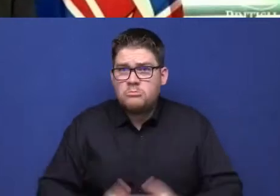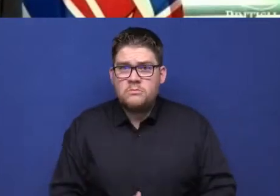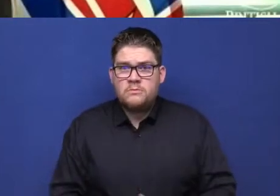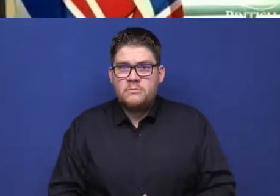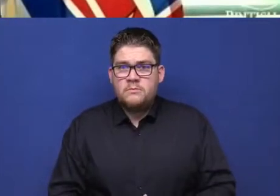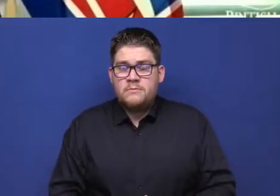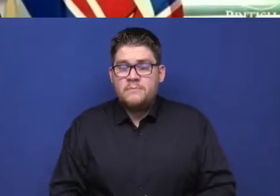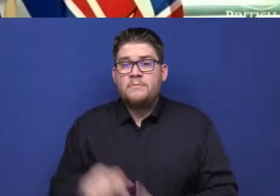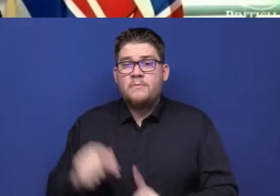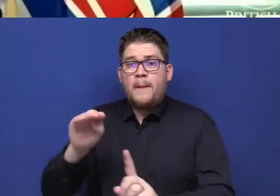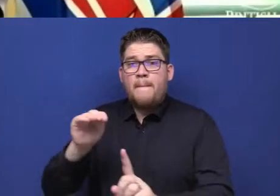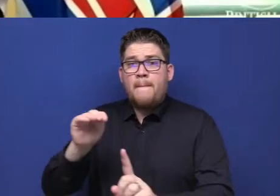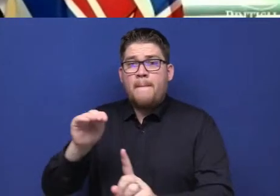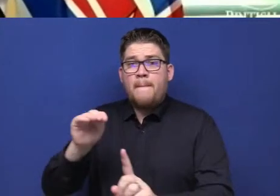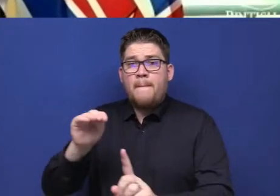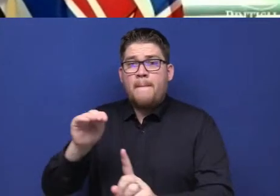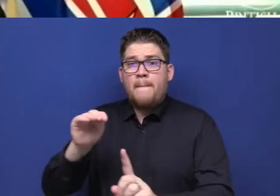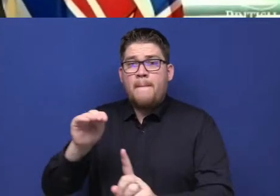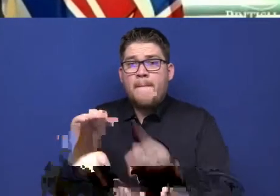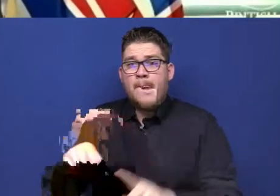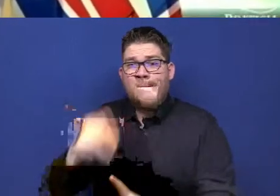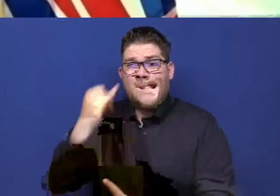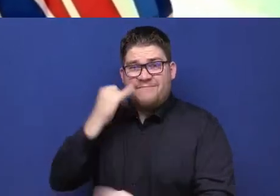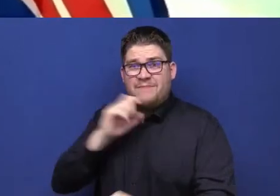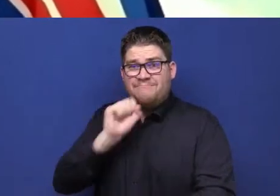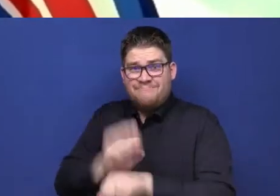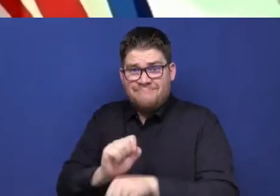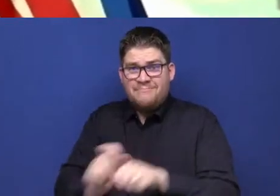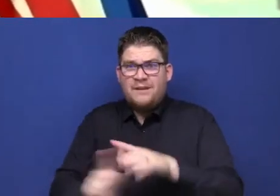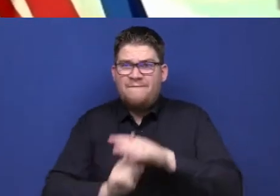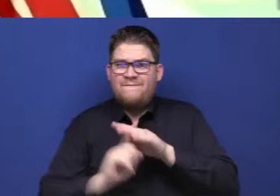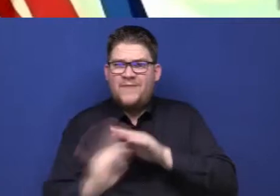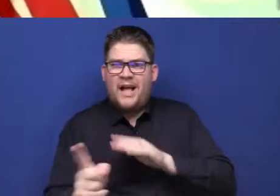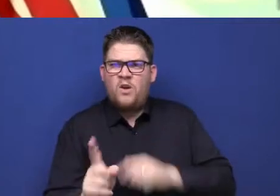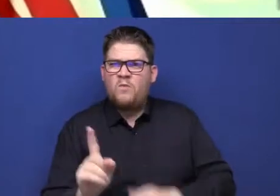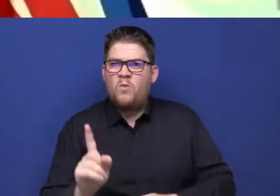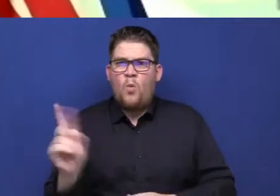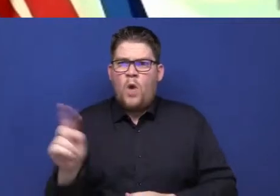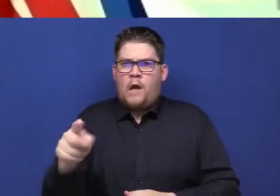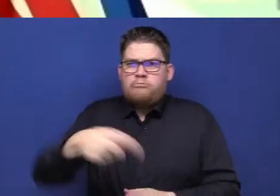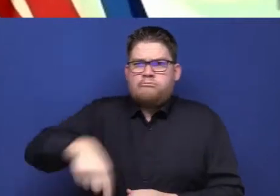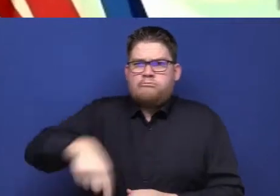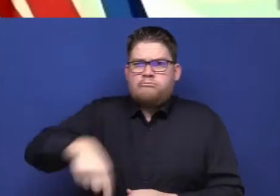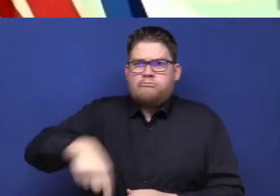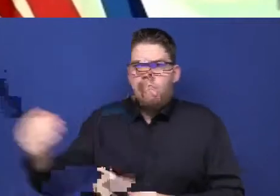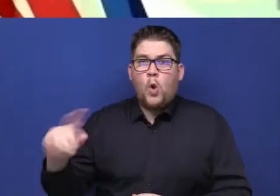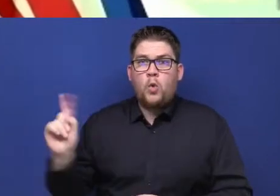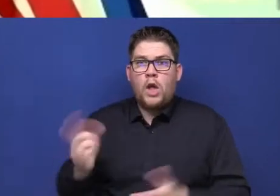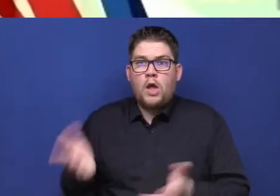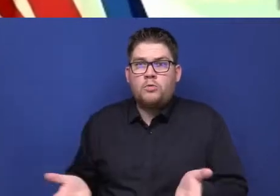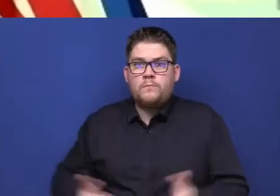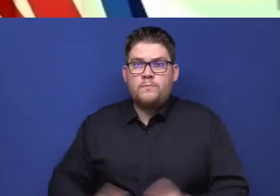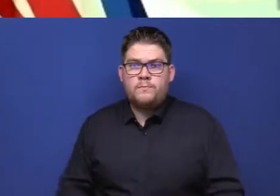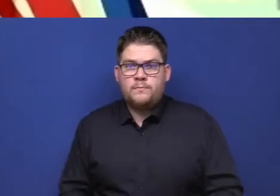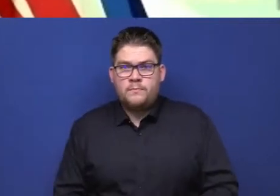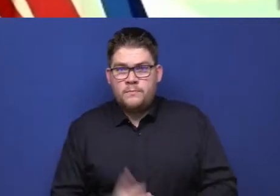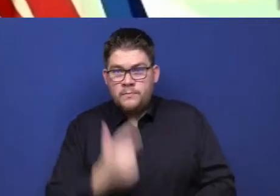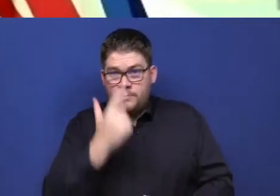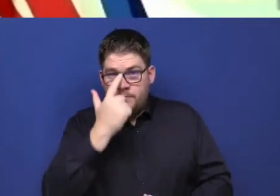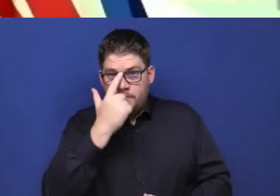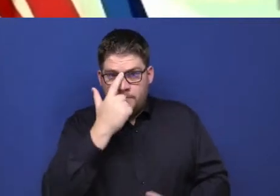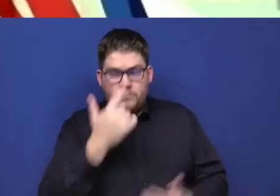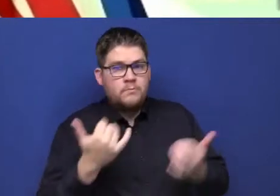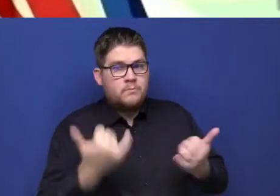I said, the fire is being fought. They've been on an evacuation alert now for a number of days. The cooler, wetter